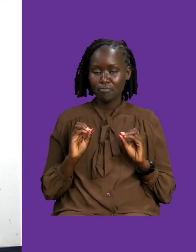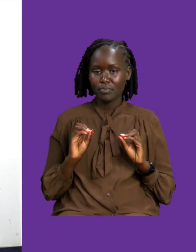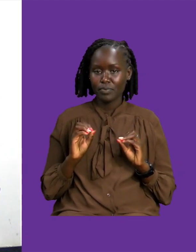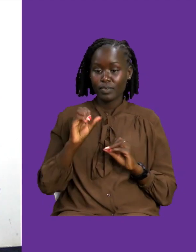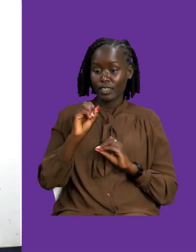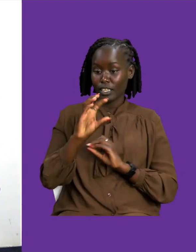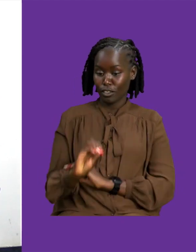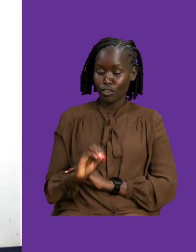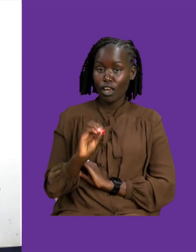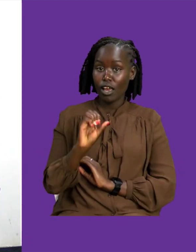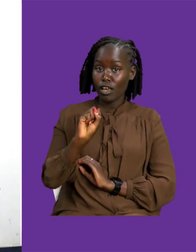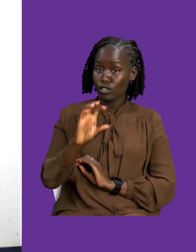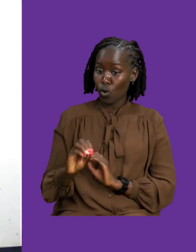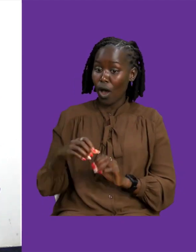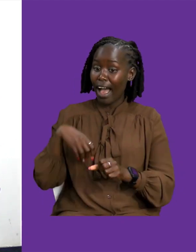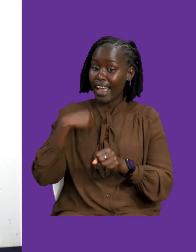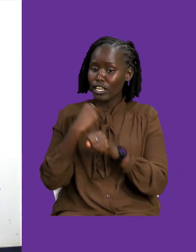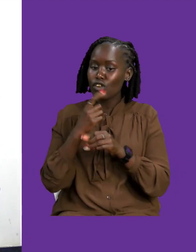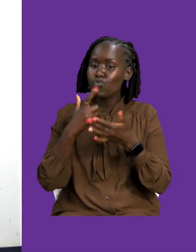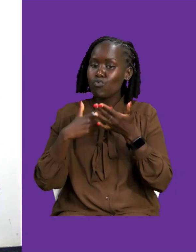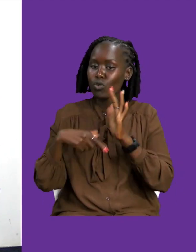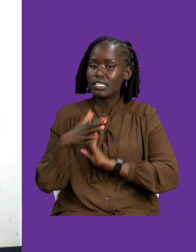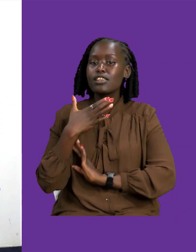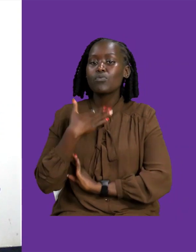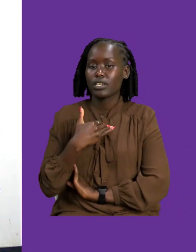So I did anything they wanted.